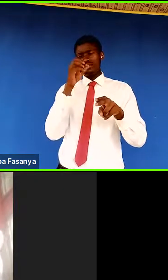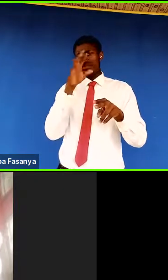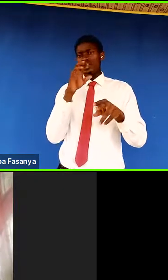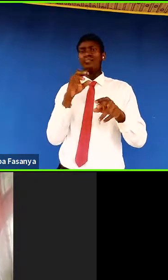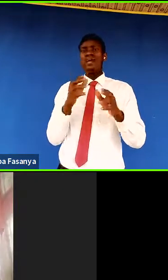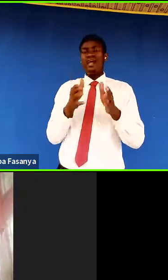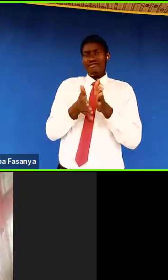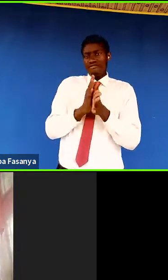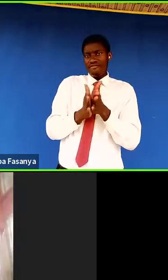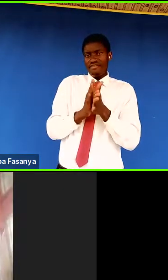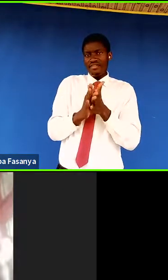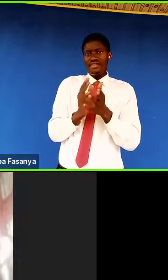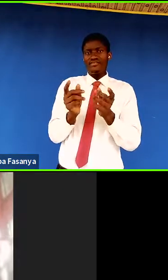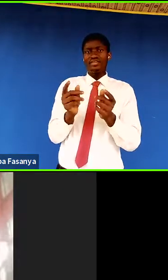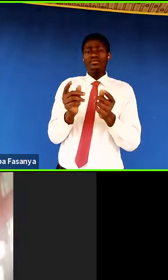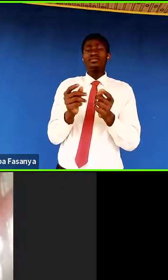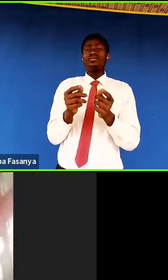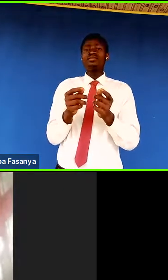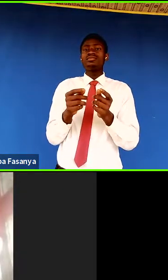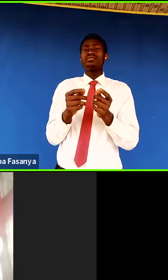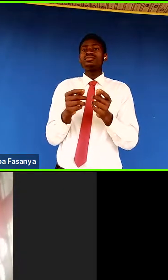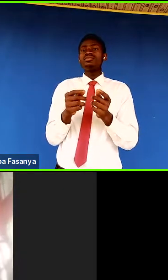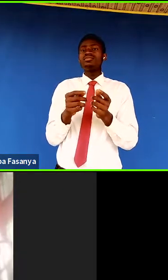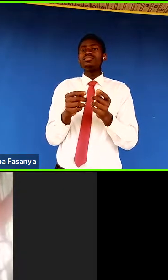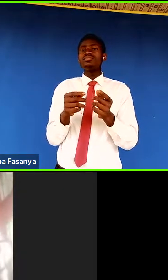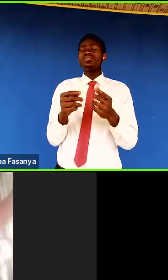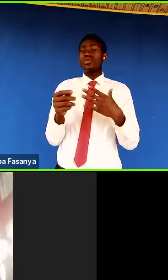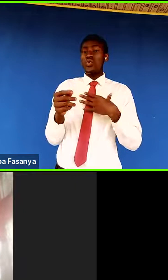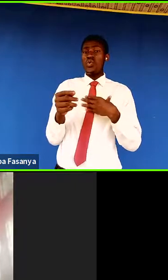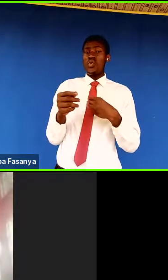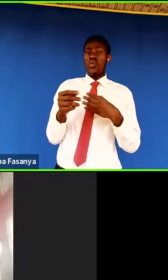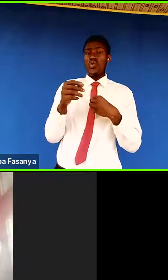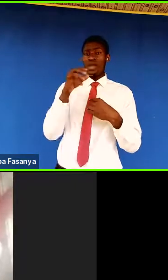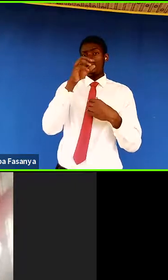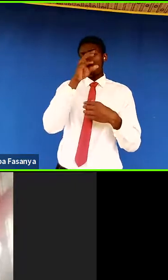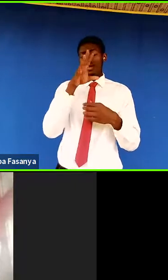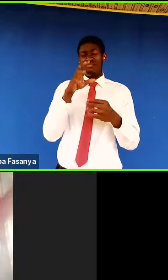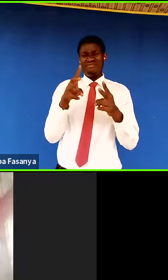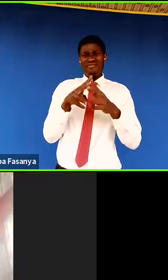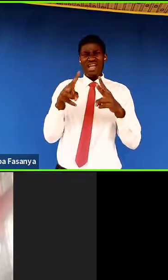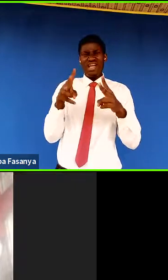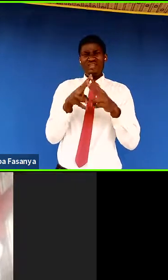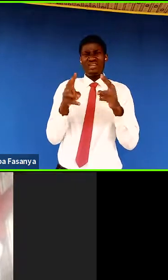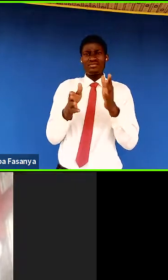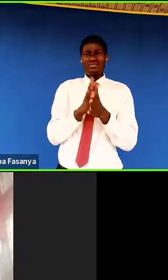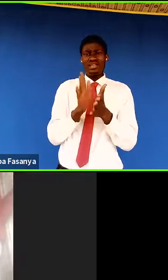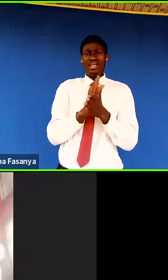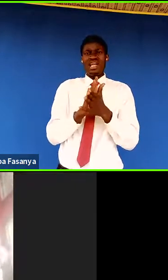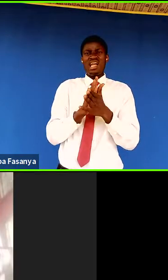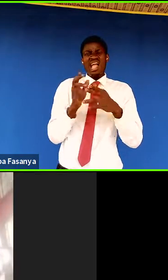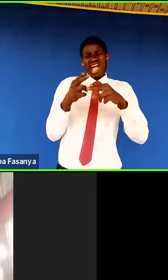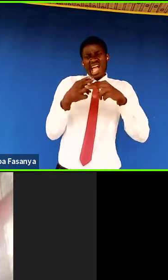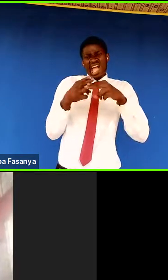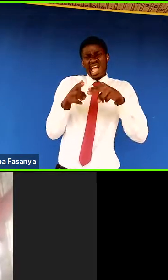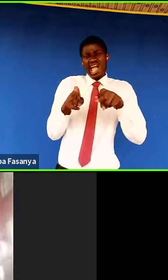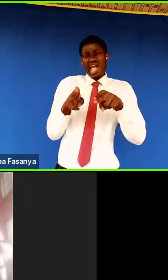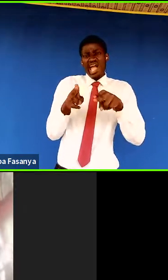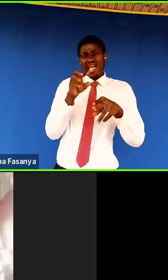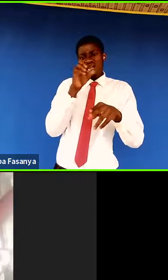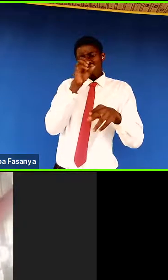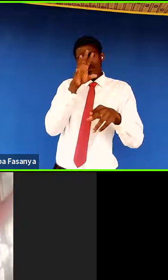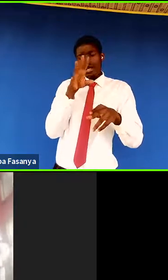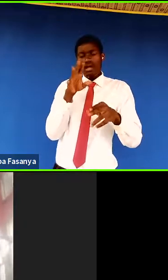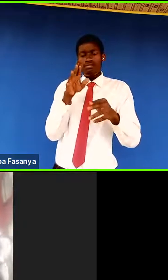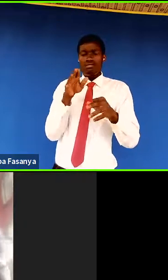Okay, no, sorry, the Y sperms are very, very fast. The X sperms are slow and steady, means the race.